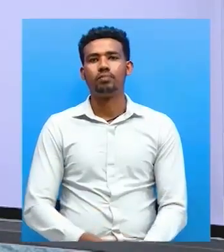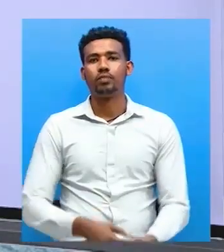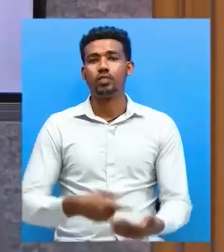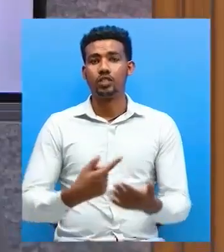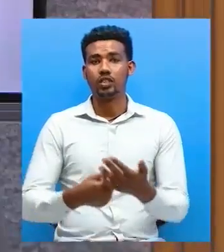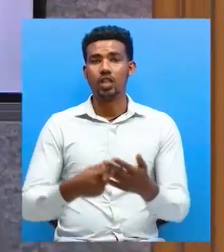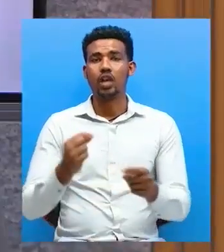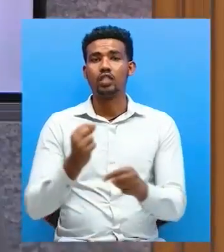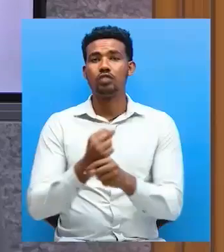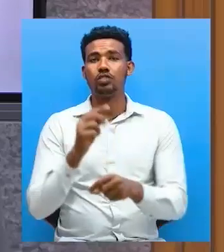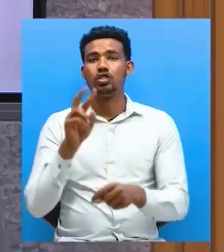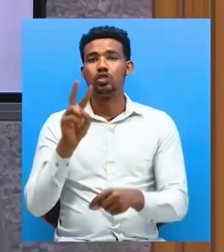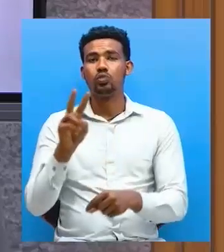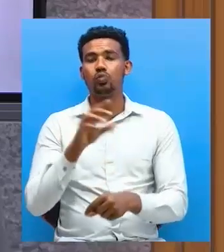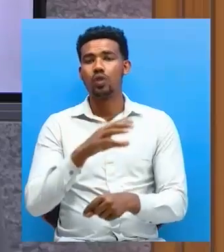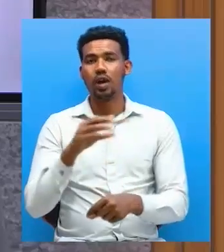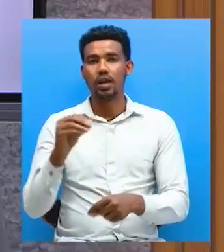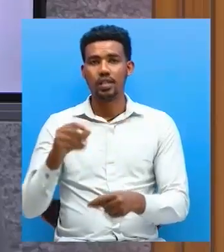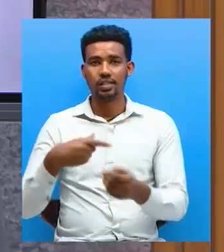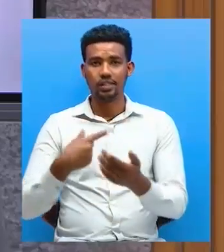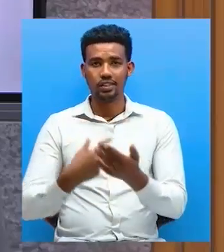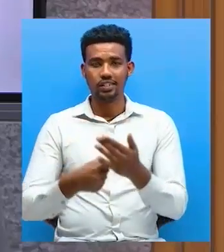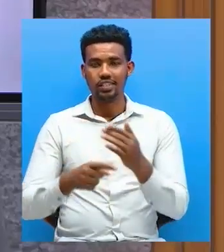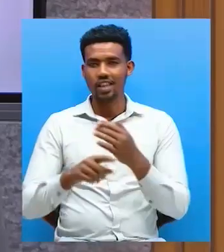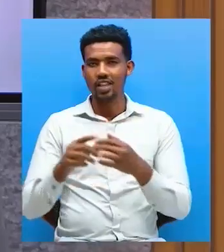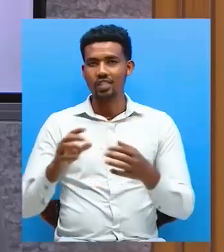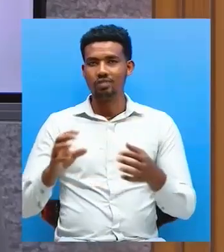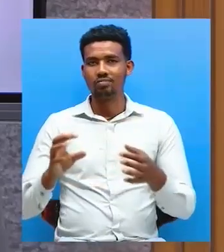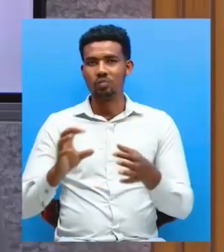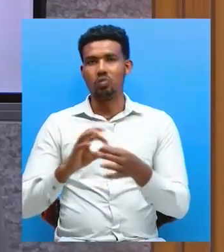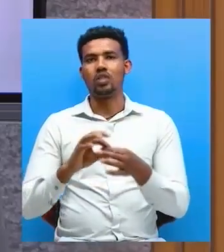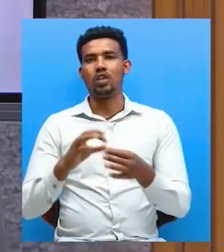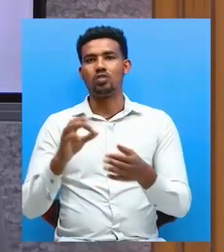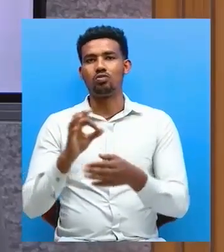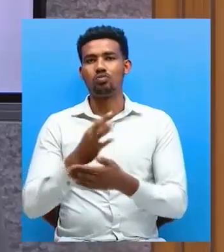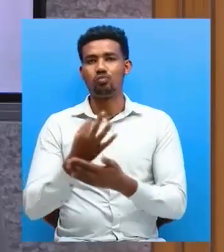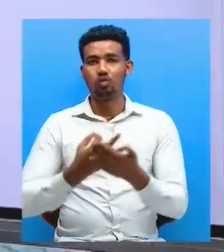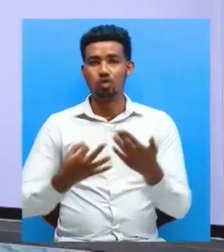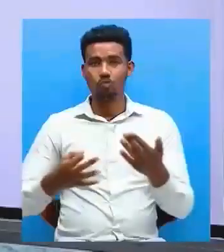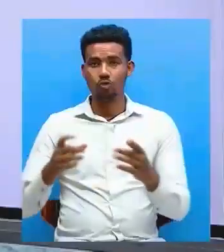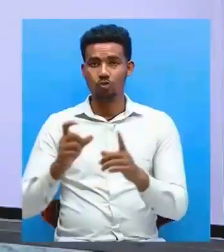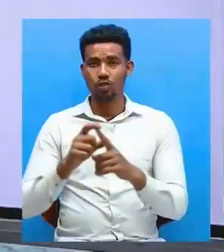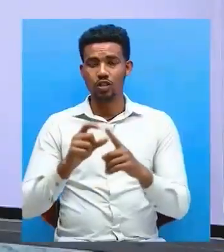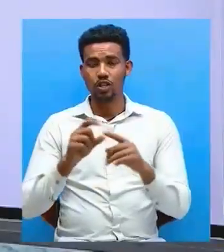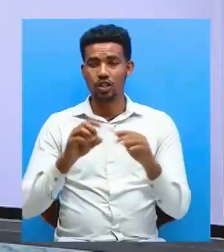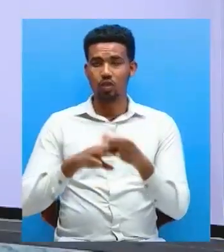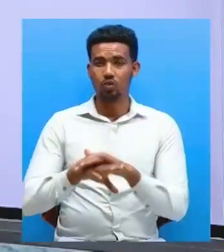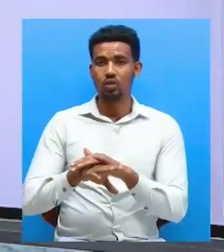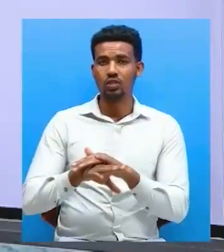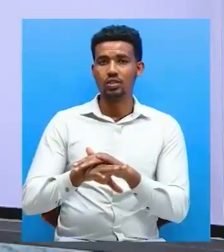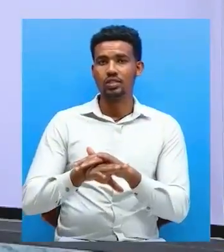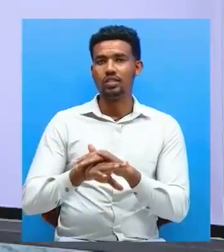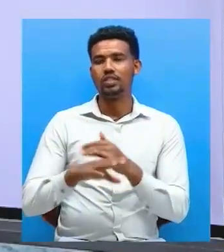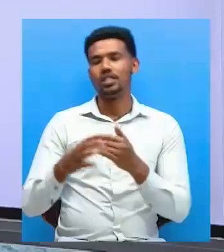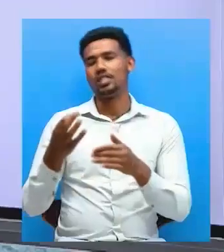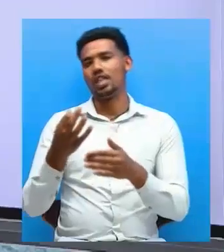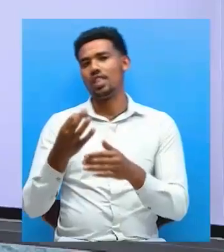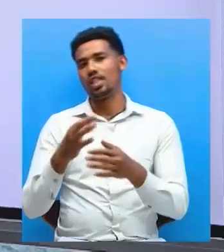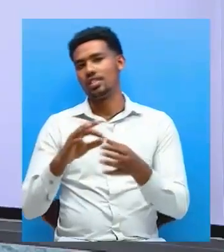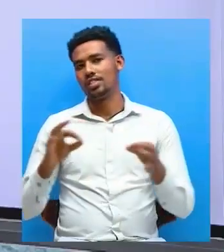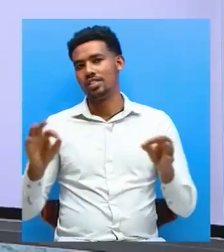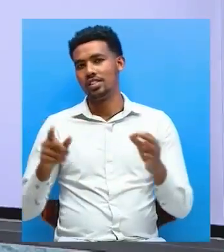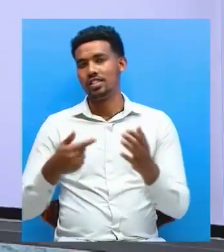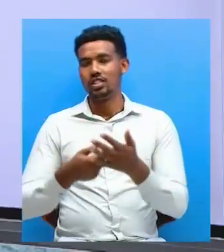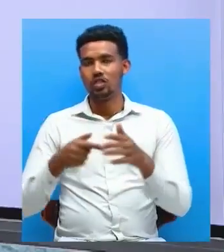is activity 2, and these are contracted form of words with including with the sentence. This